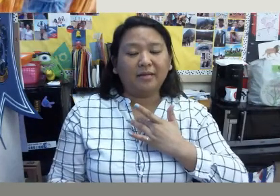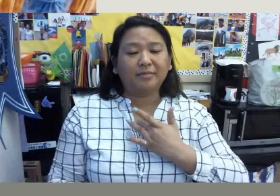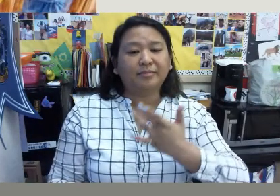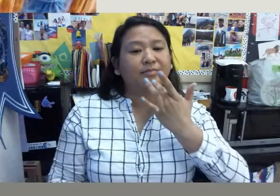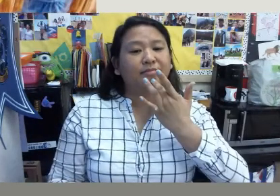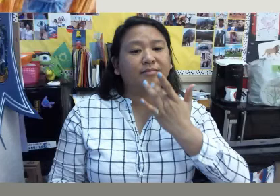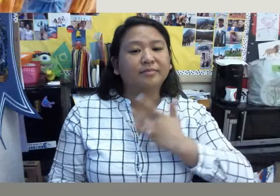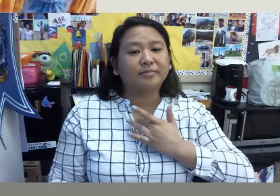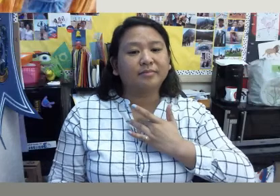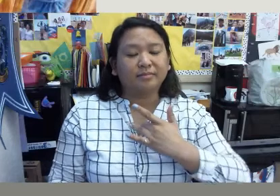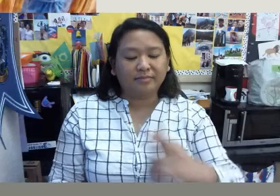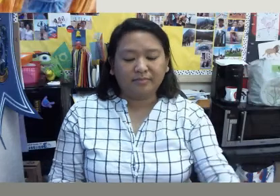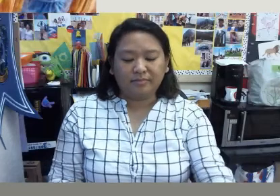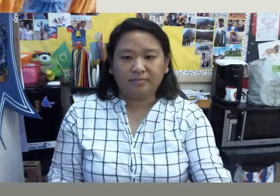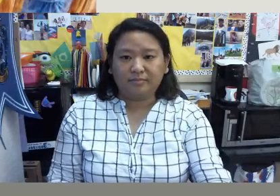Birthday.